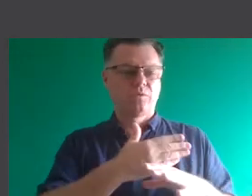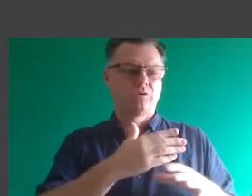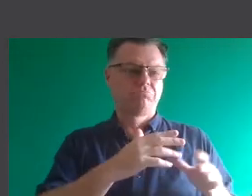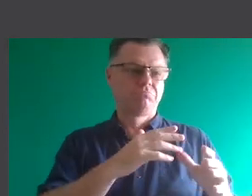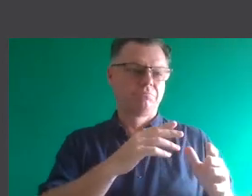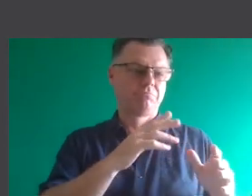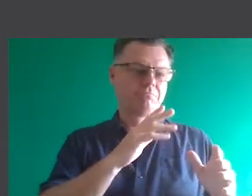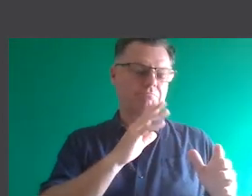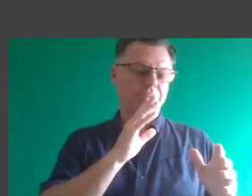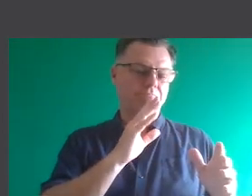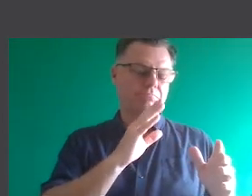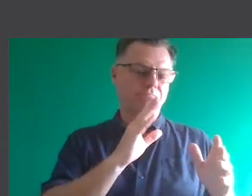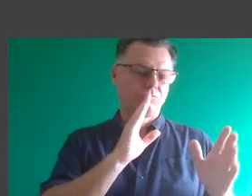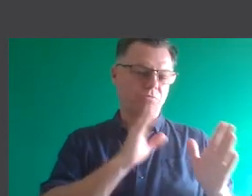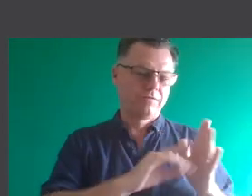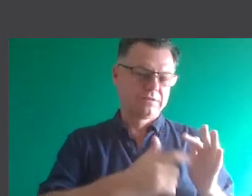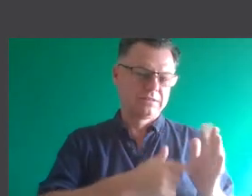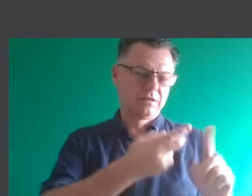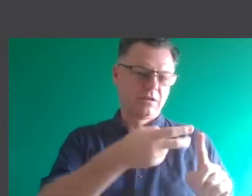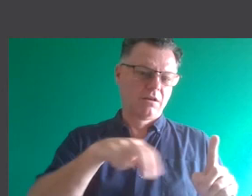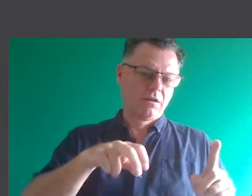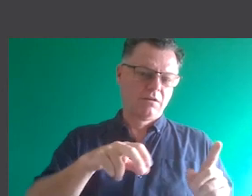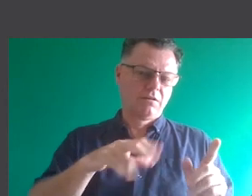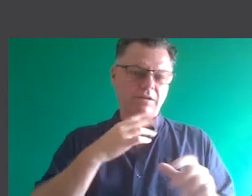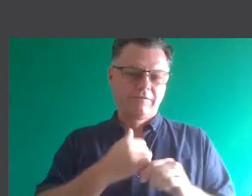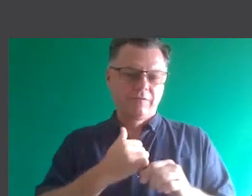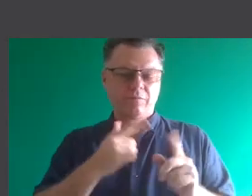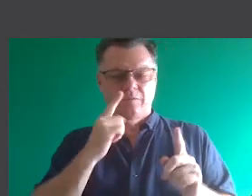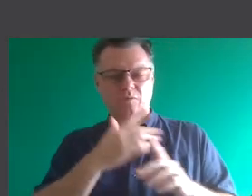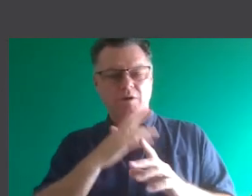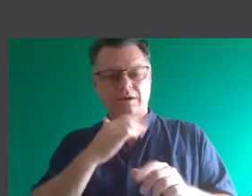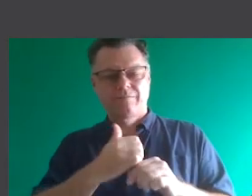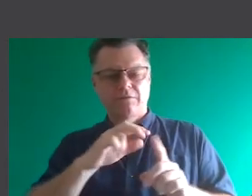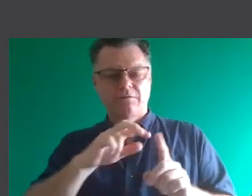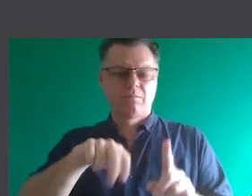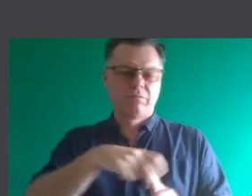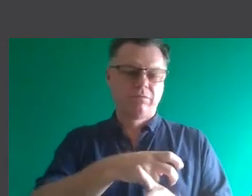the transfer of people from both sectors.